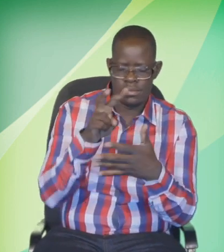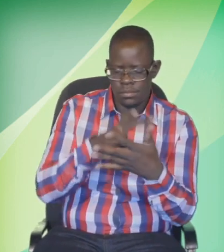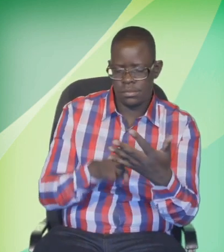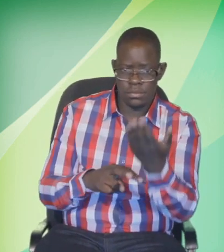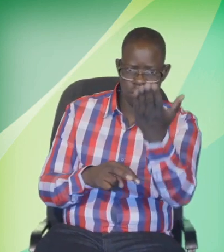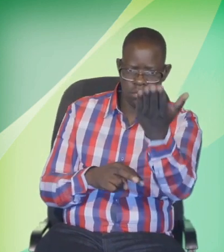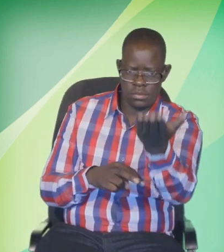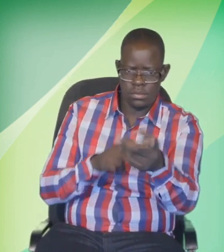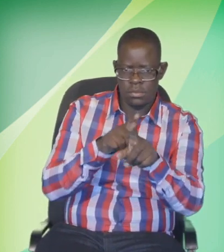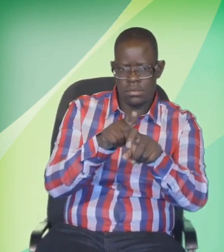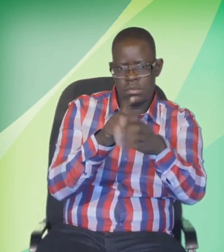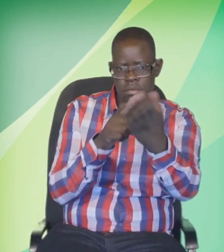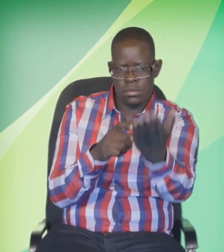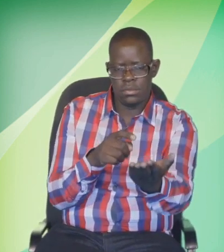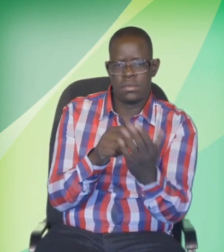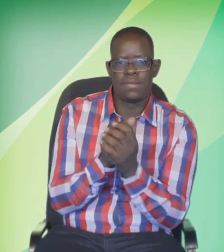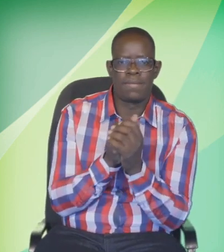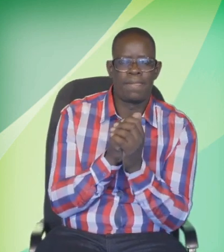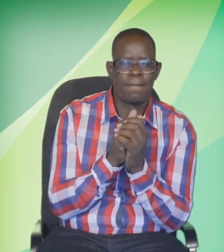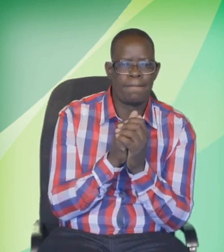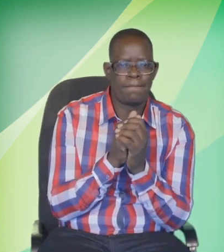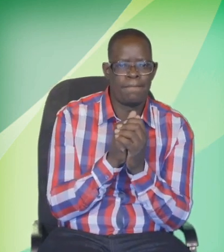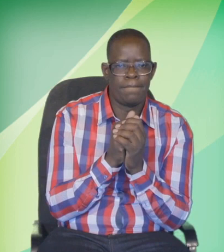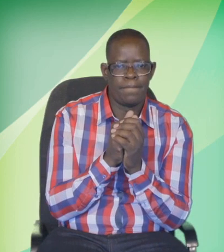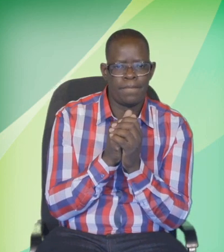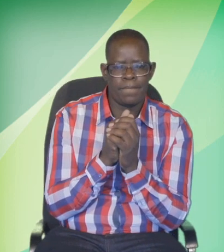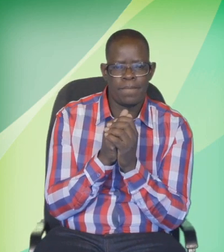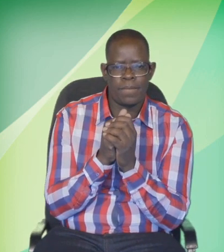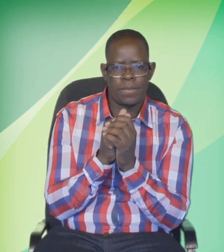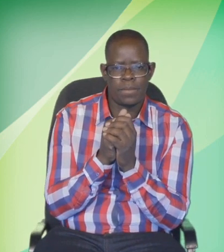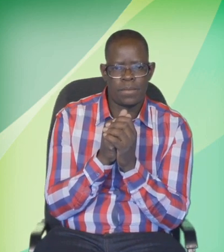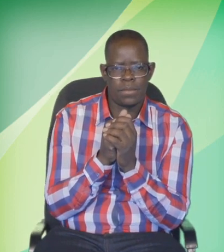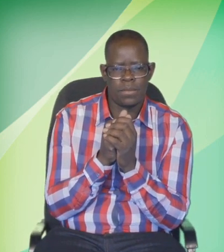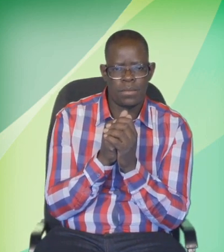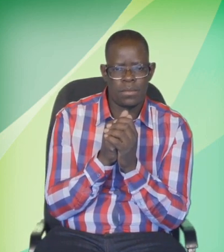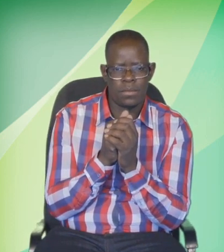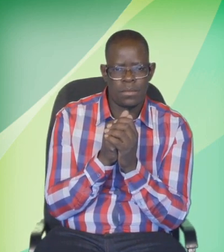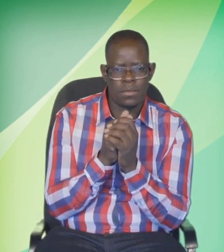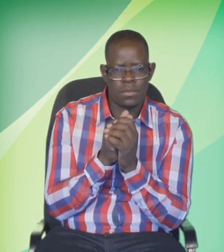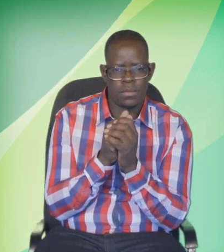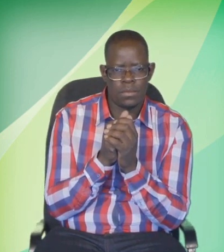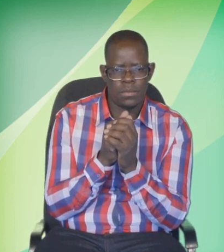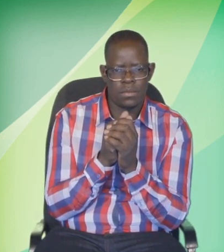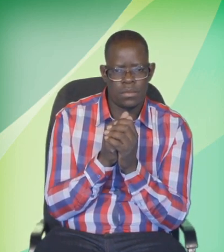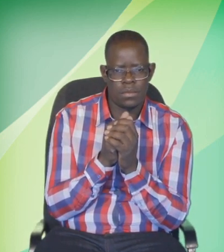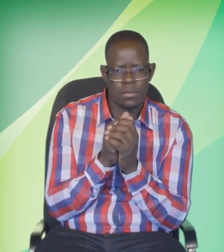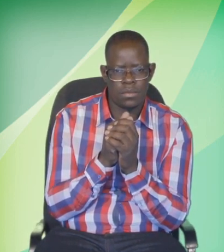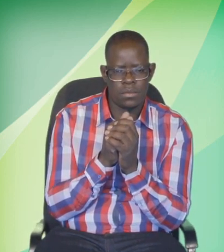11,450. Debtors returns journal 160. Checks received from debtors and deposited